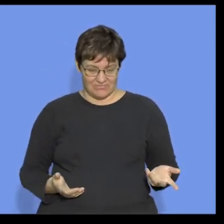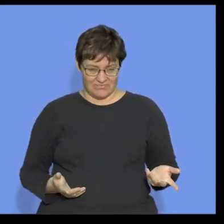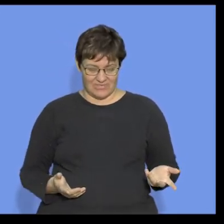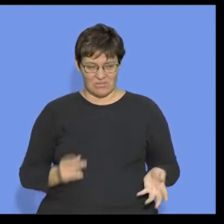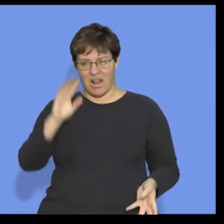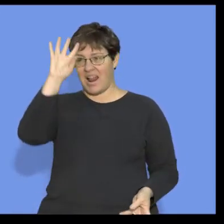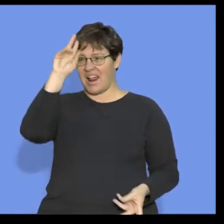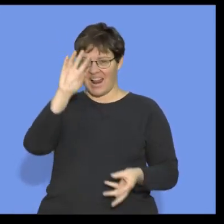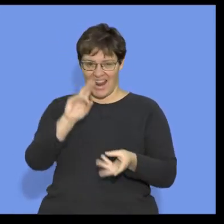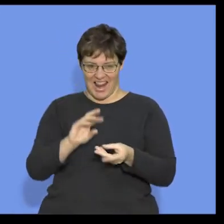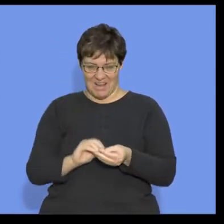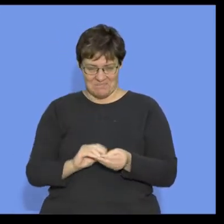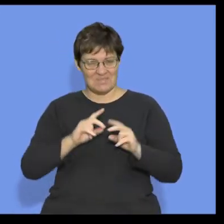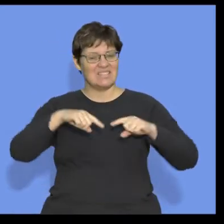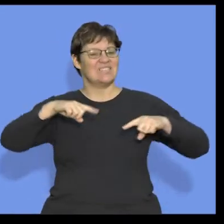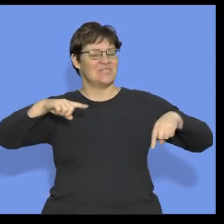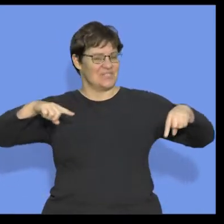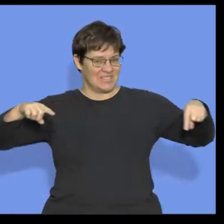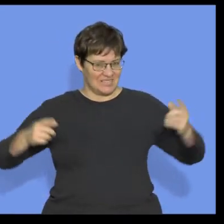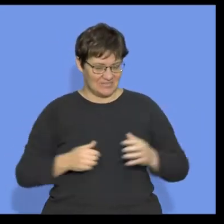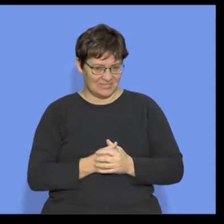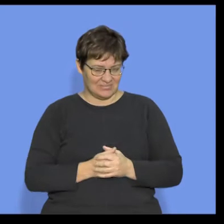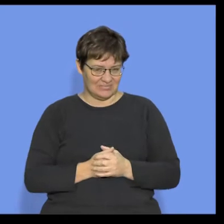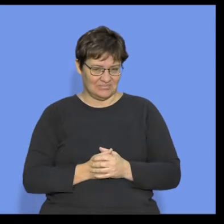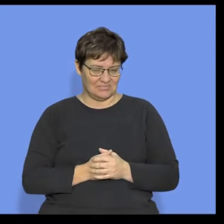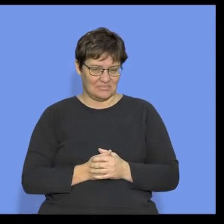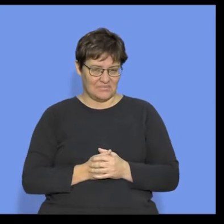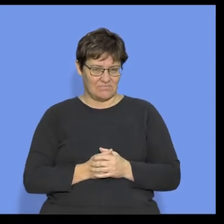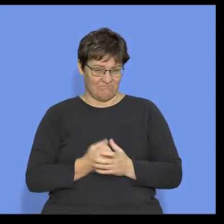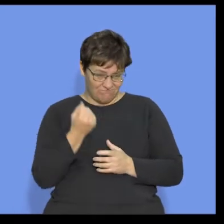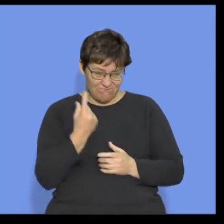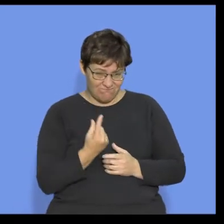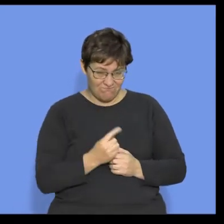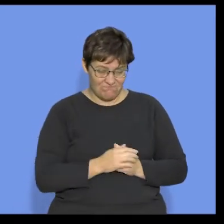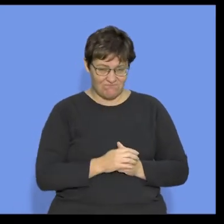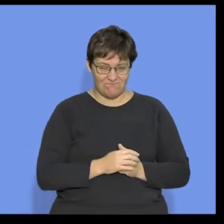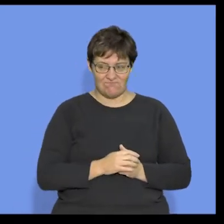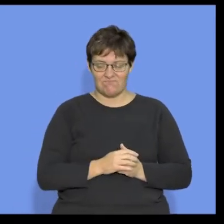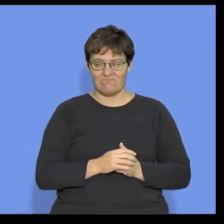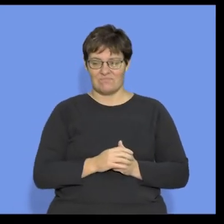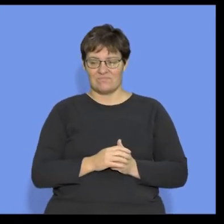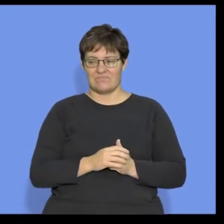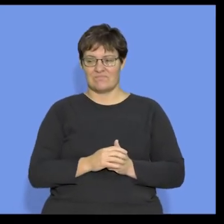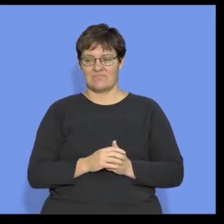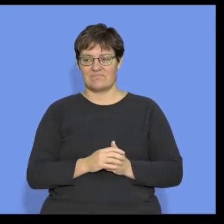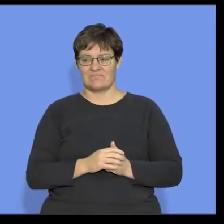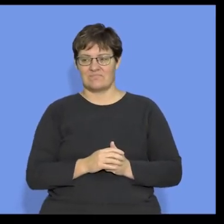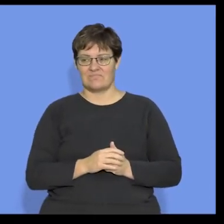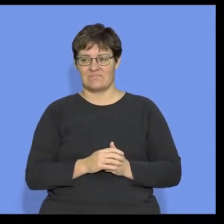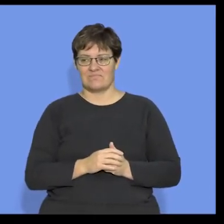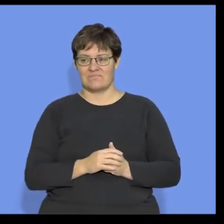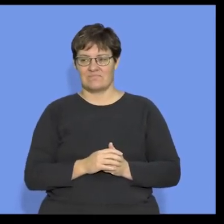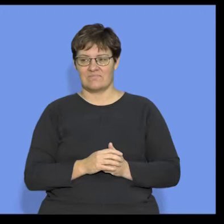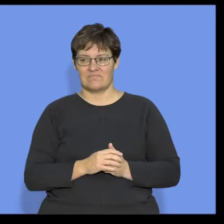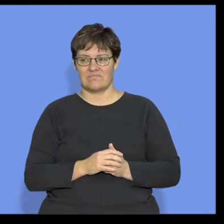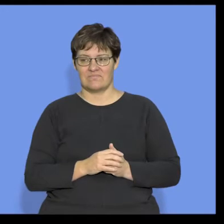2, tail can come with 3, tail can come with 4, 5, or 6. Are we all together? Those will be the